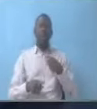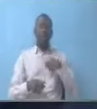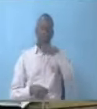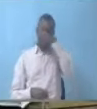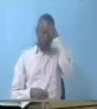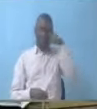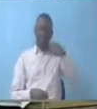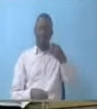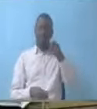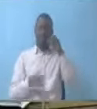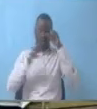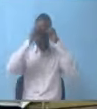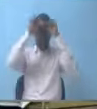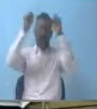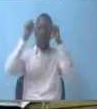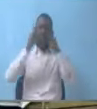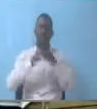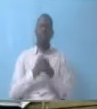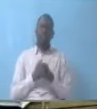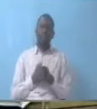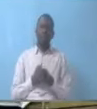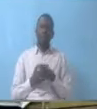mbir mi,